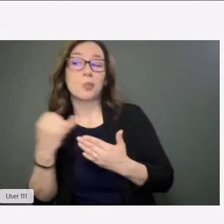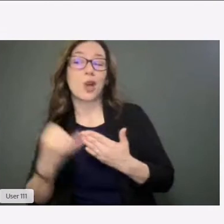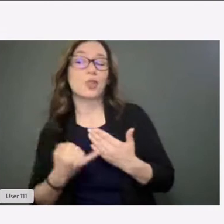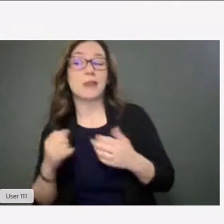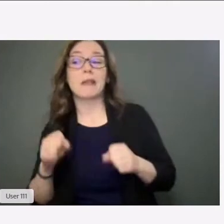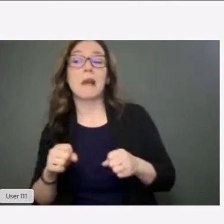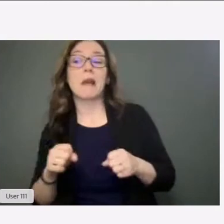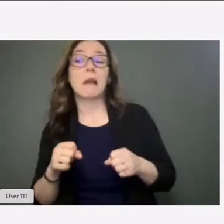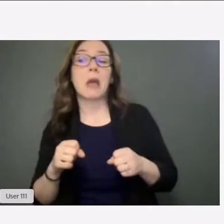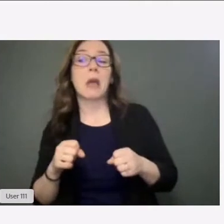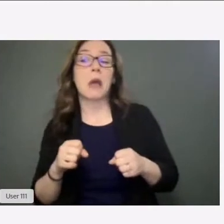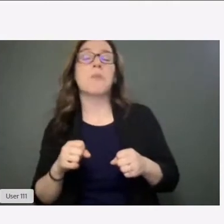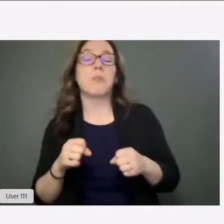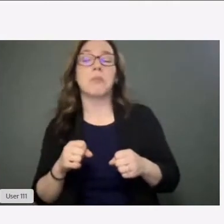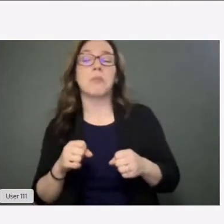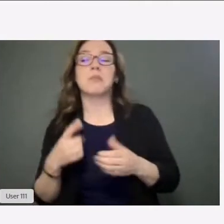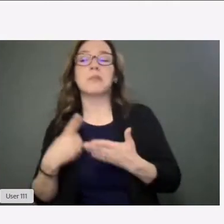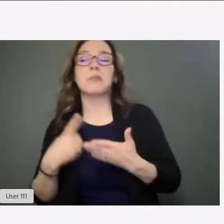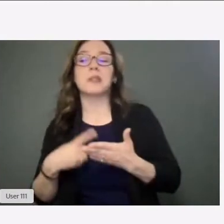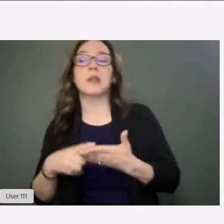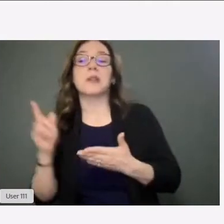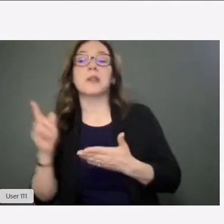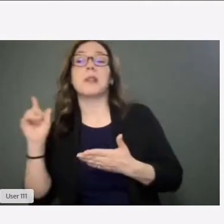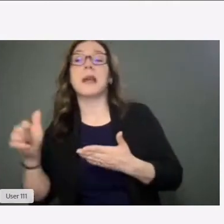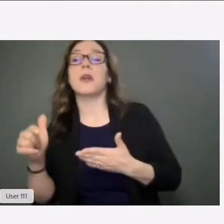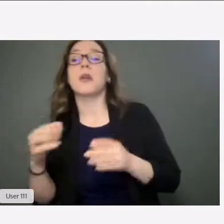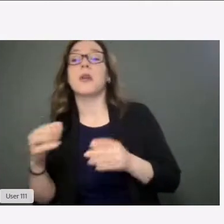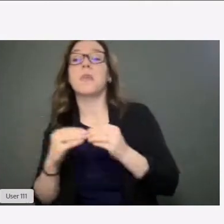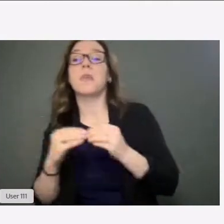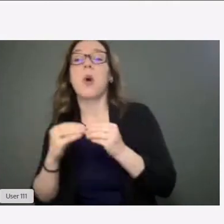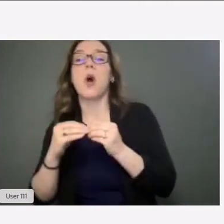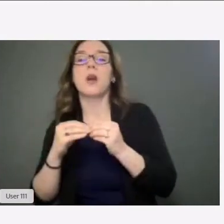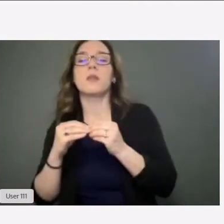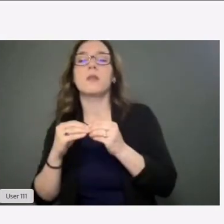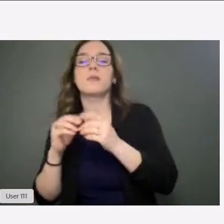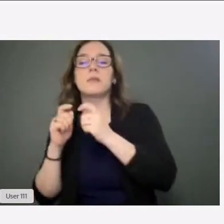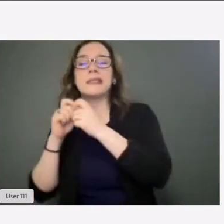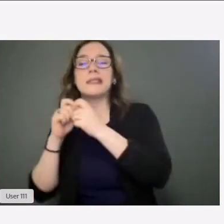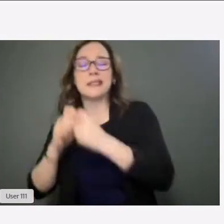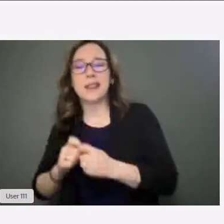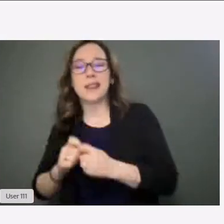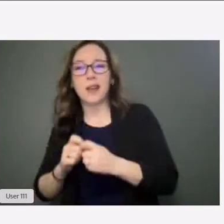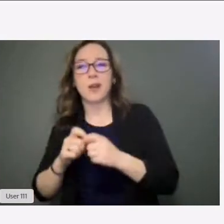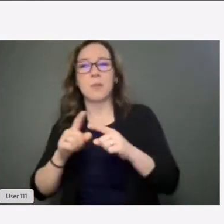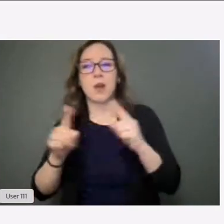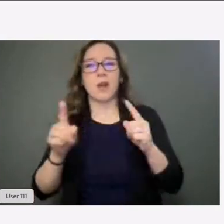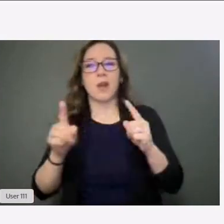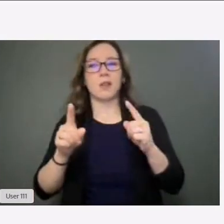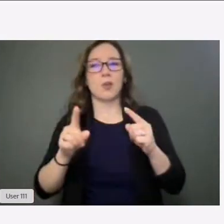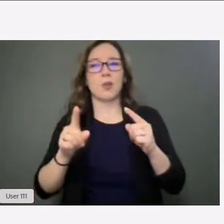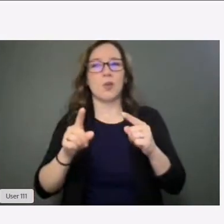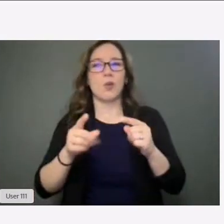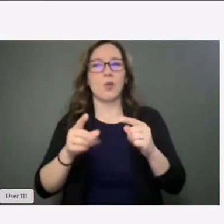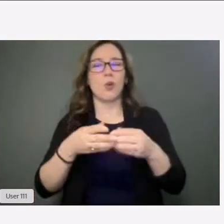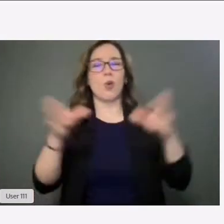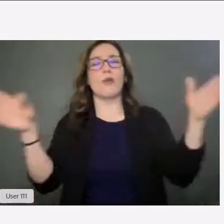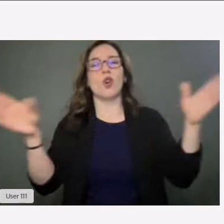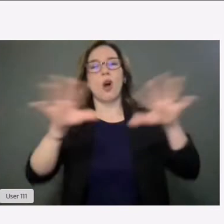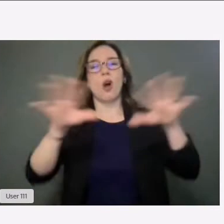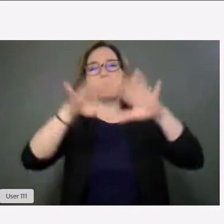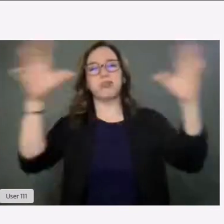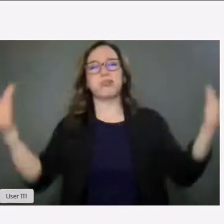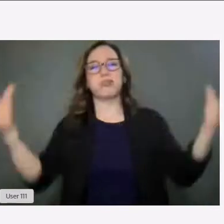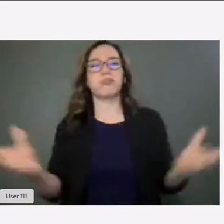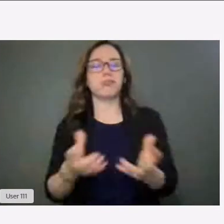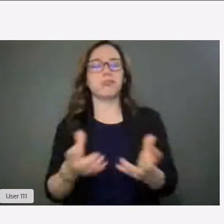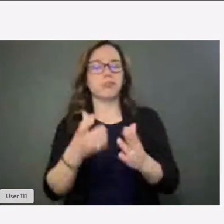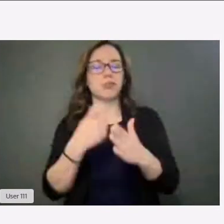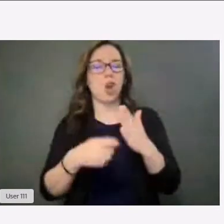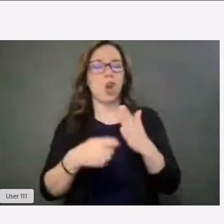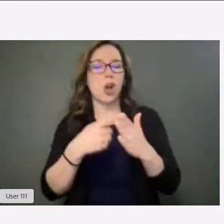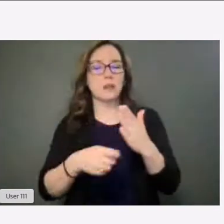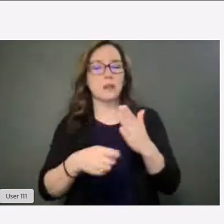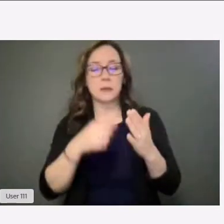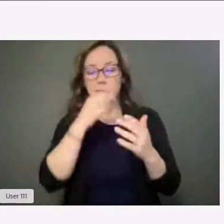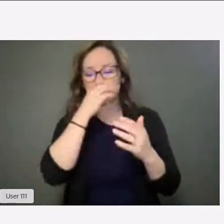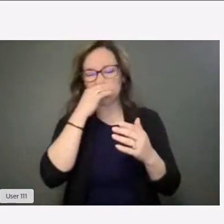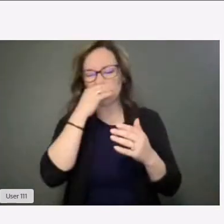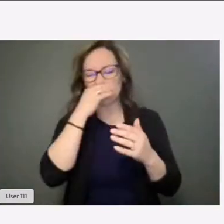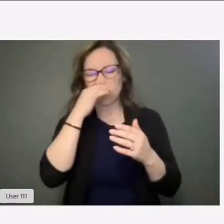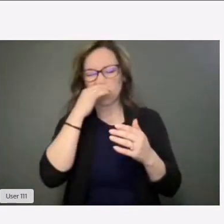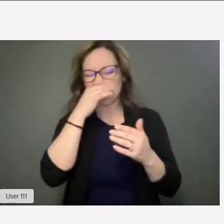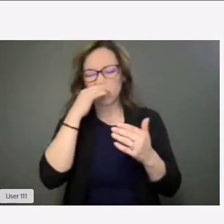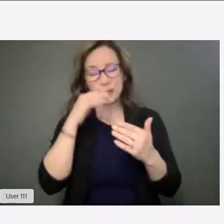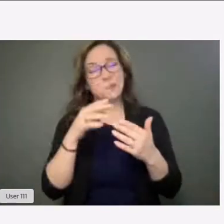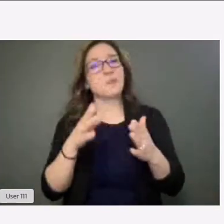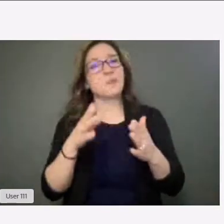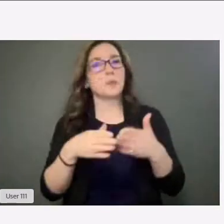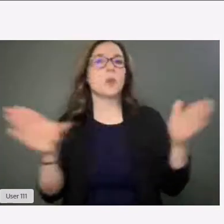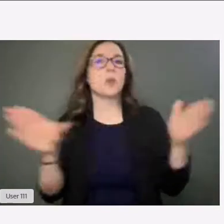you know, take that offline and discuss that. But in terms of overall broad categories of cost allowability, it is pretty broad and pretty